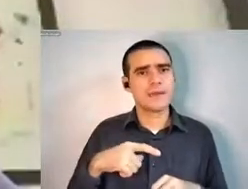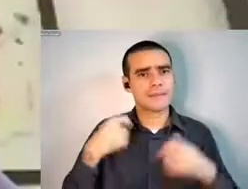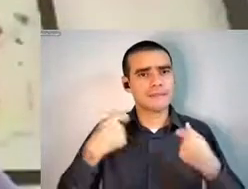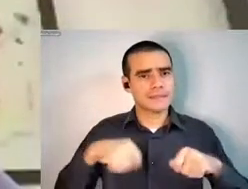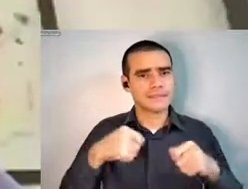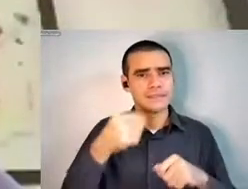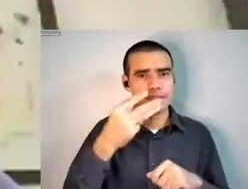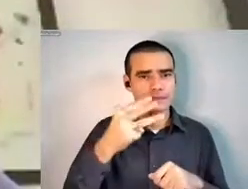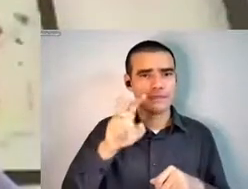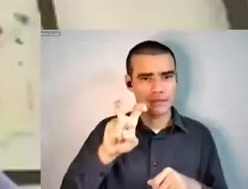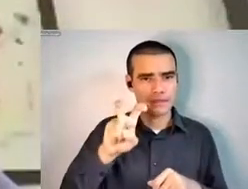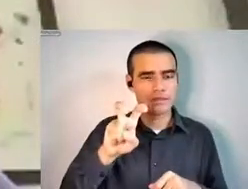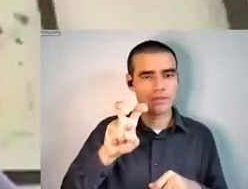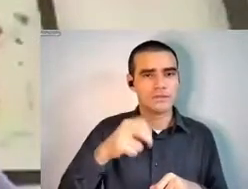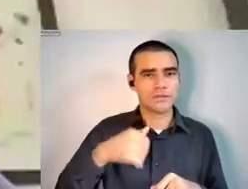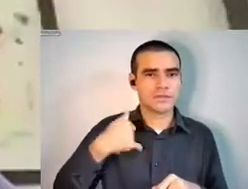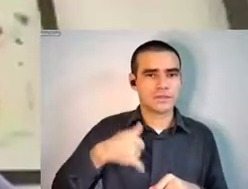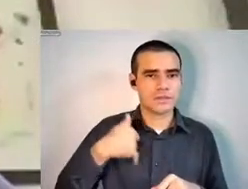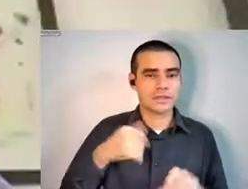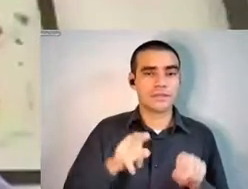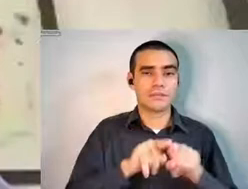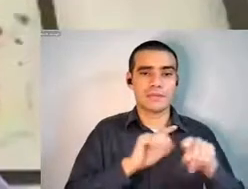to be